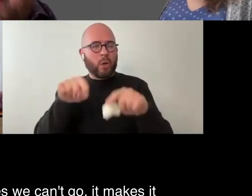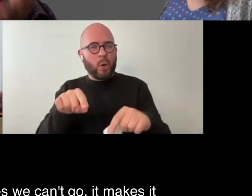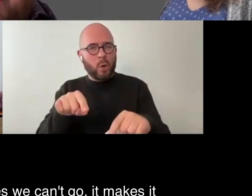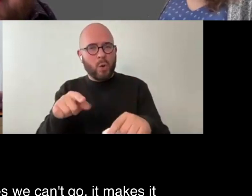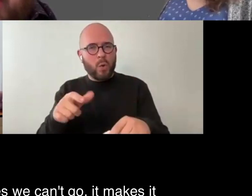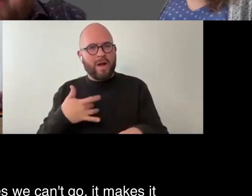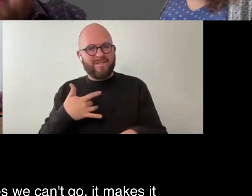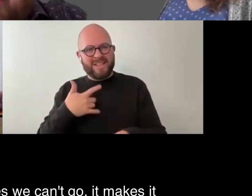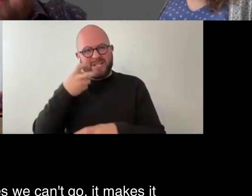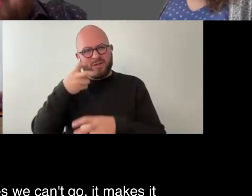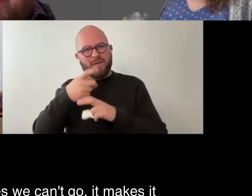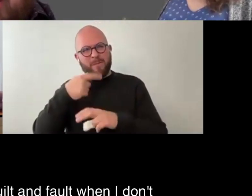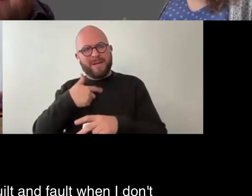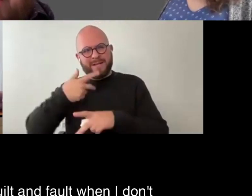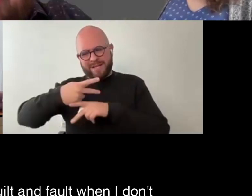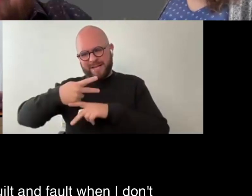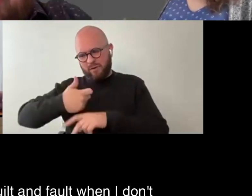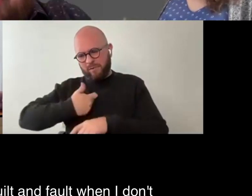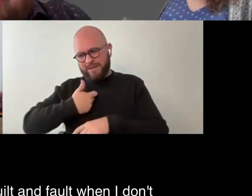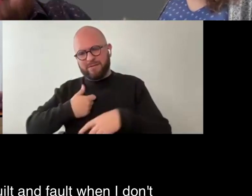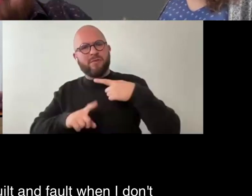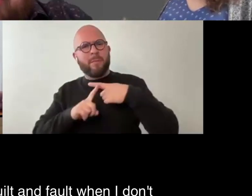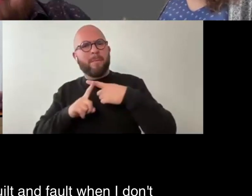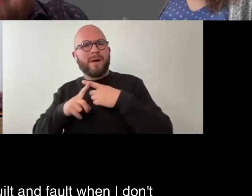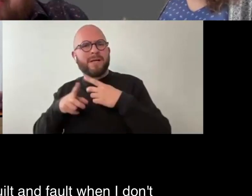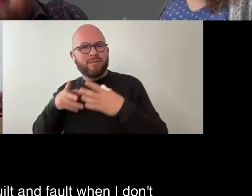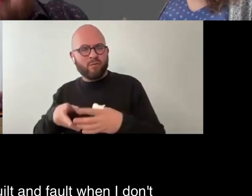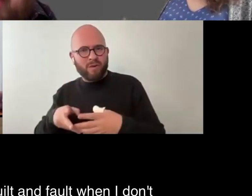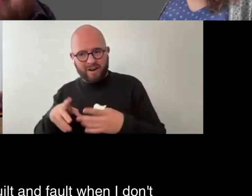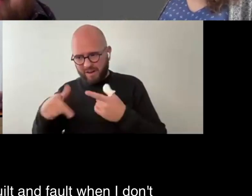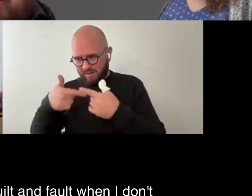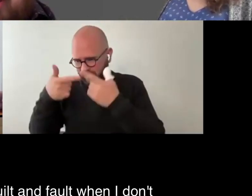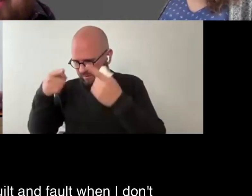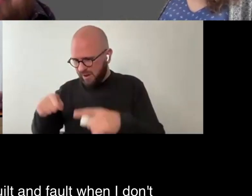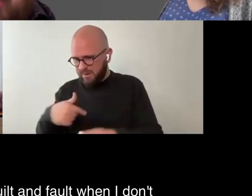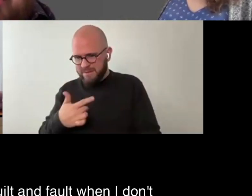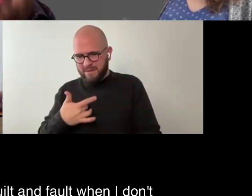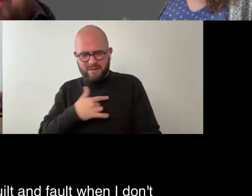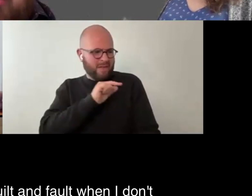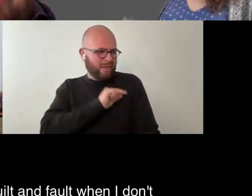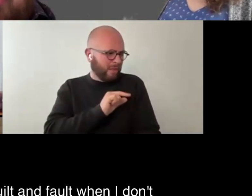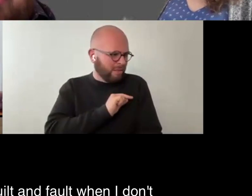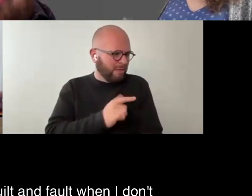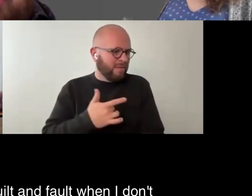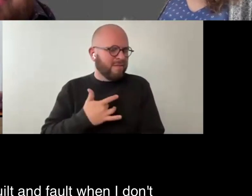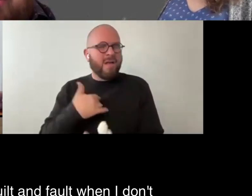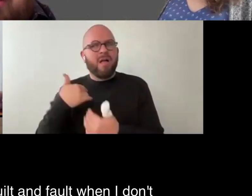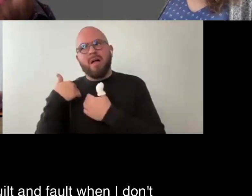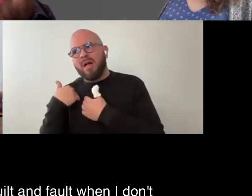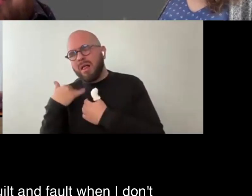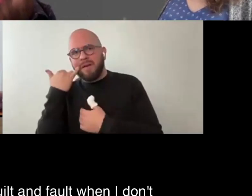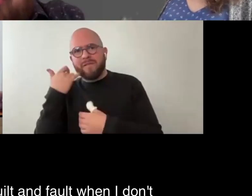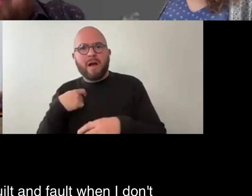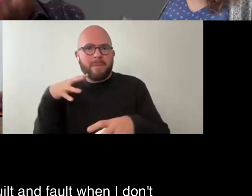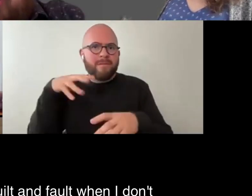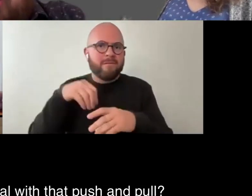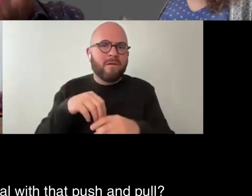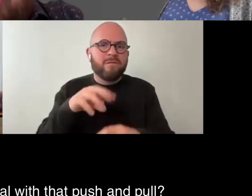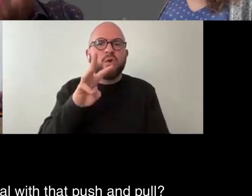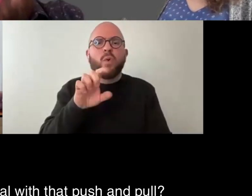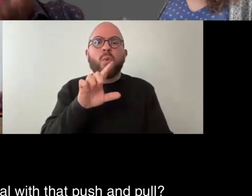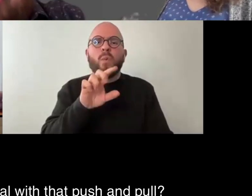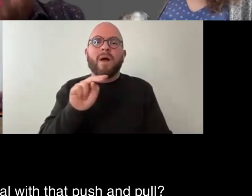myself in positive ways, and it makes me feel guilt and fault when I don't engage in wellness activities. Can Torah study